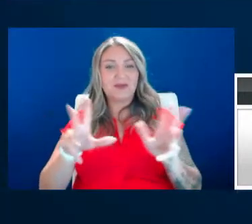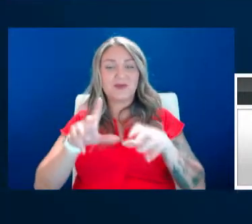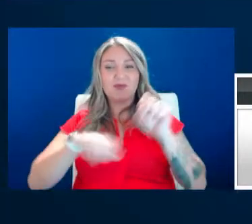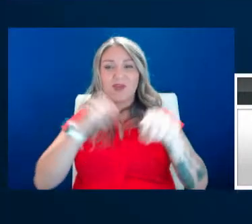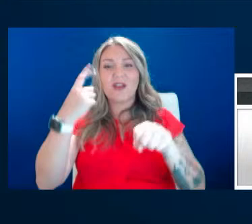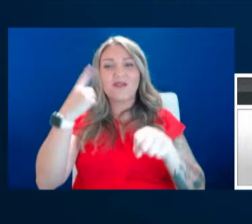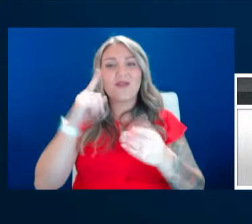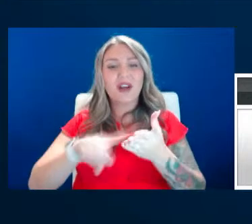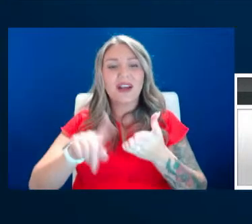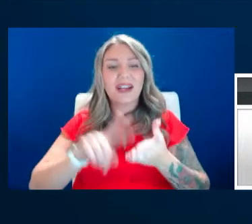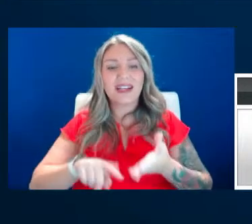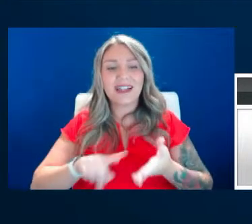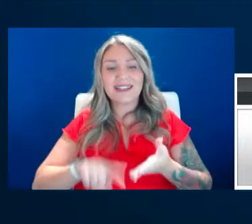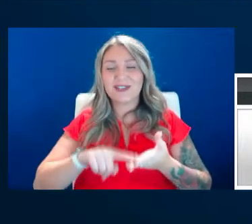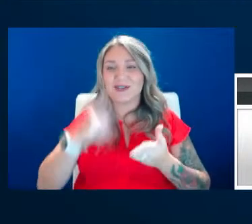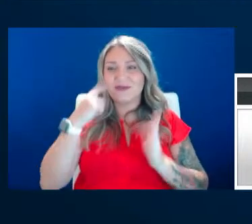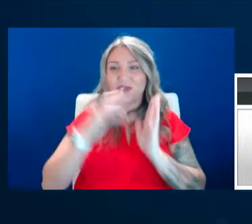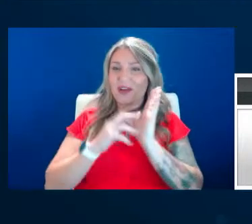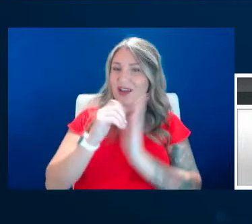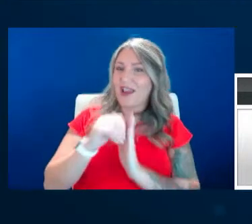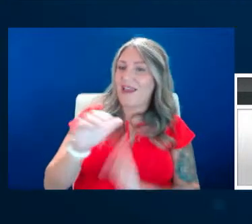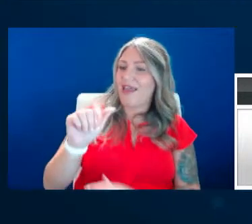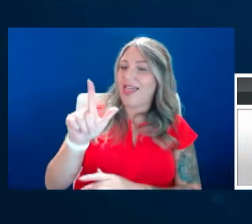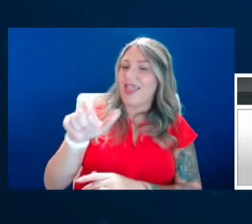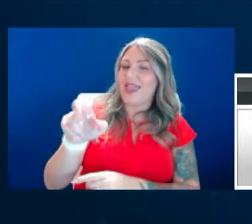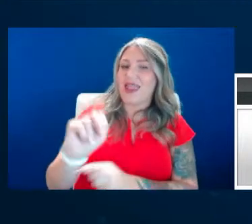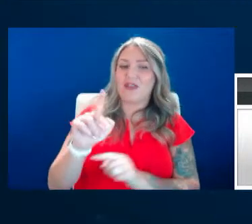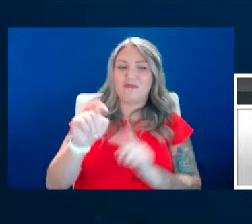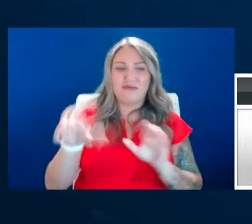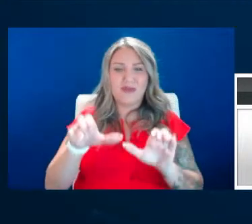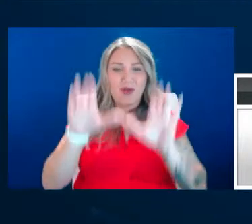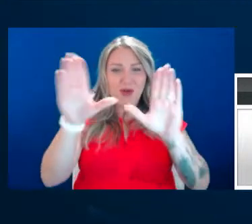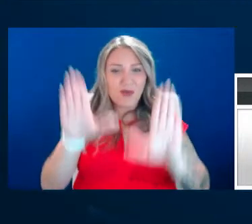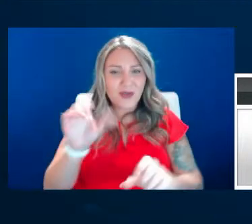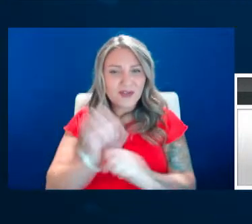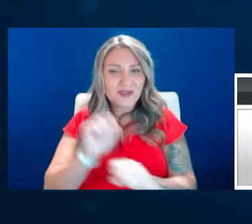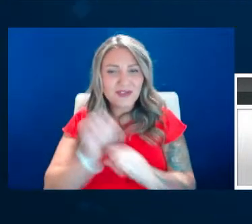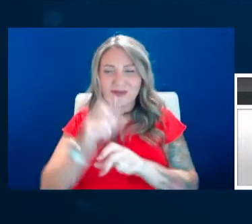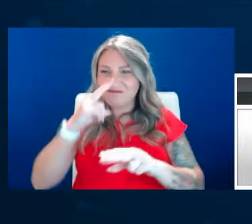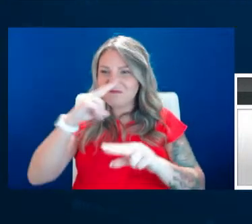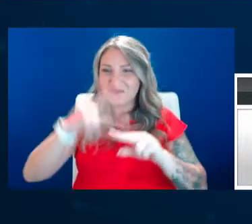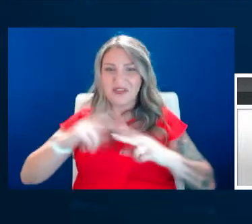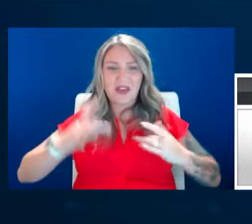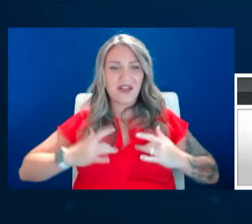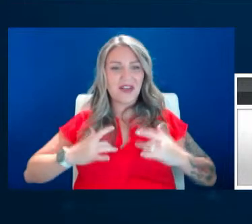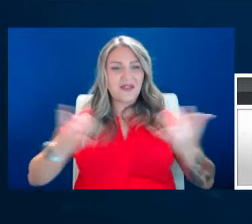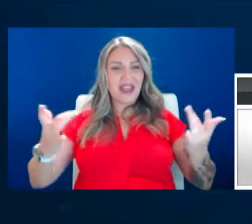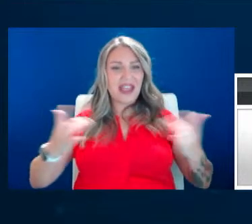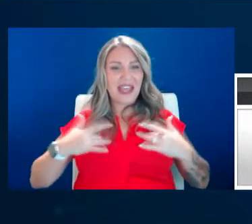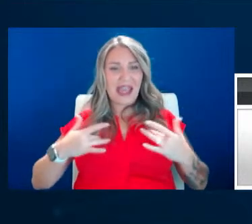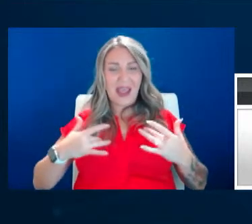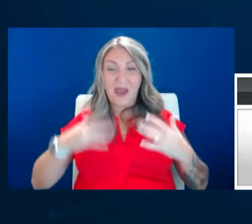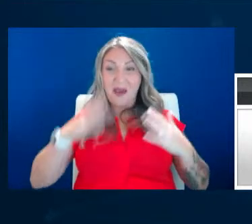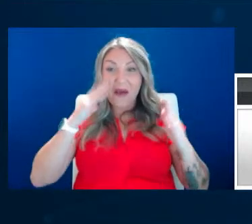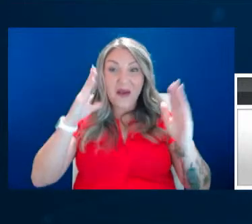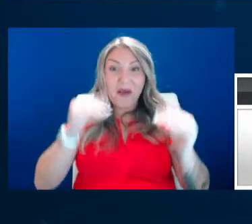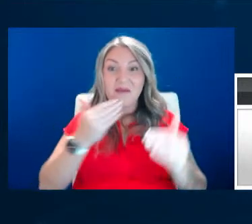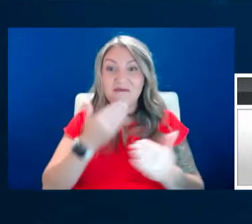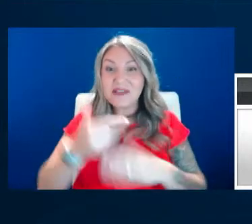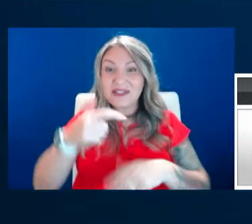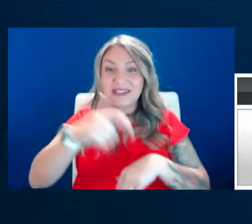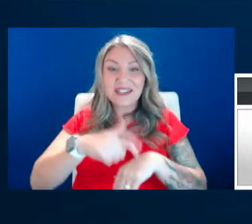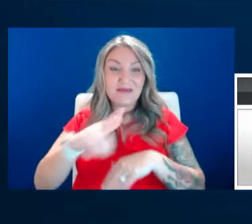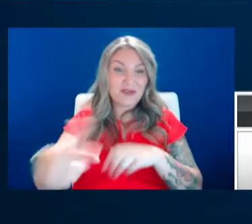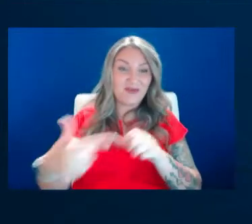Alan, you've done a phenomenal job covering all these riders and this fun event that happens, and I hope you had a good time out there on your first time, you said.